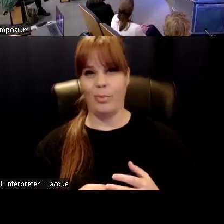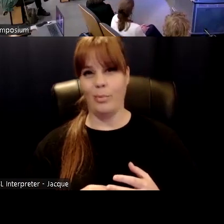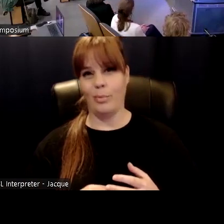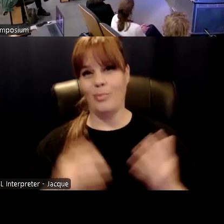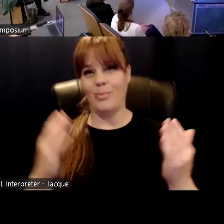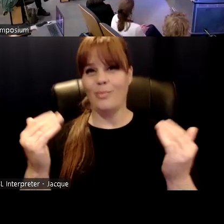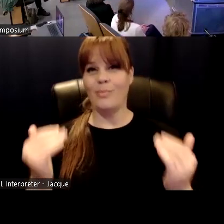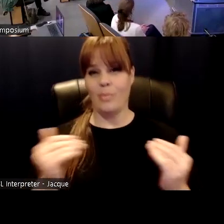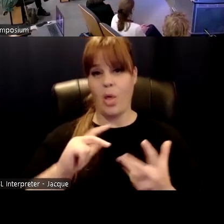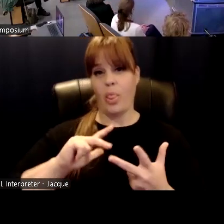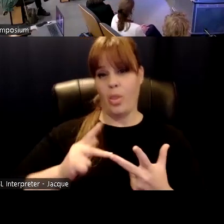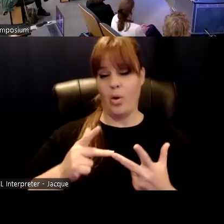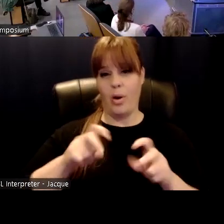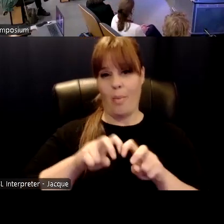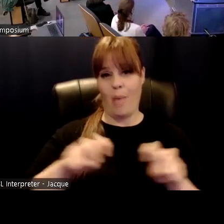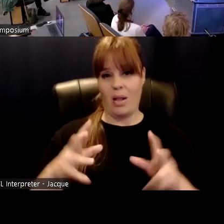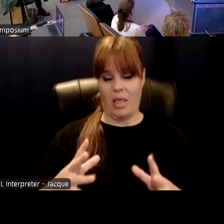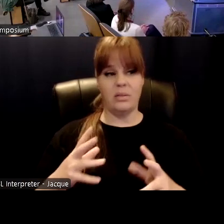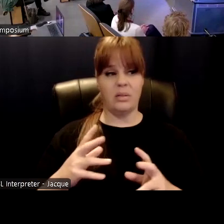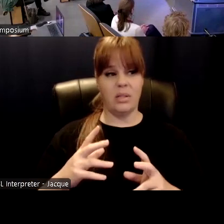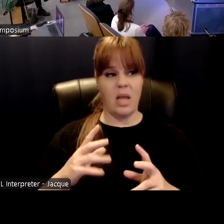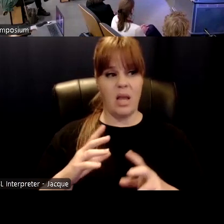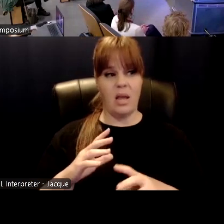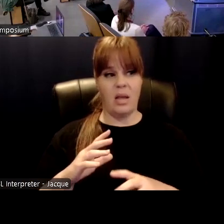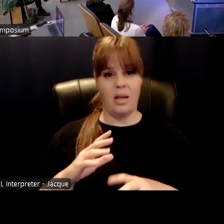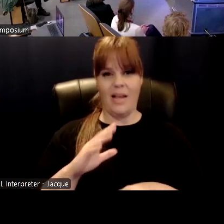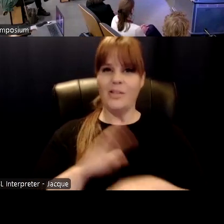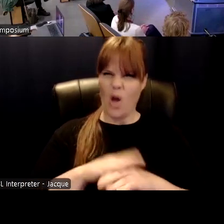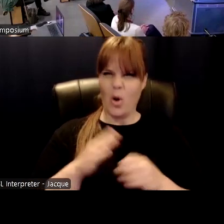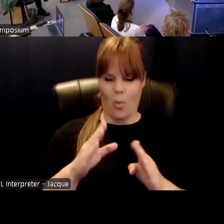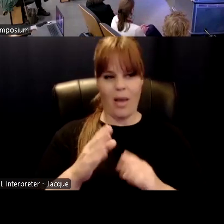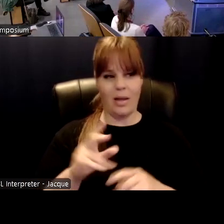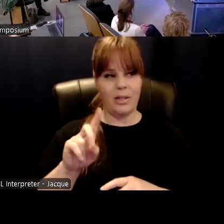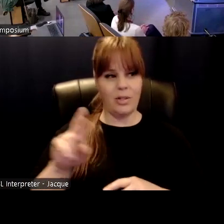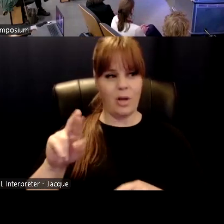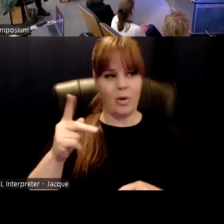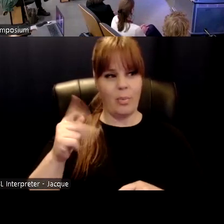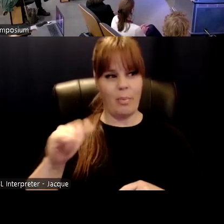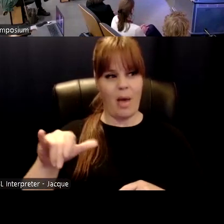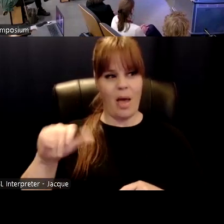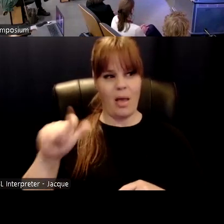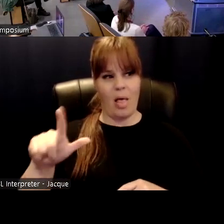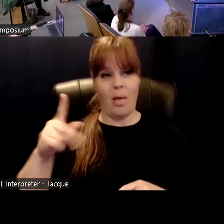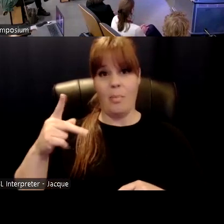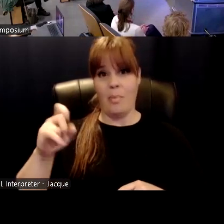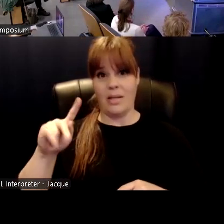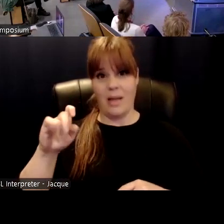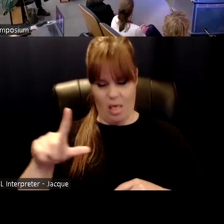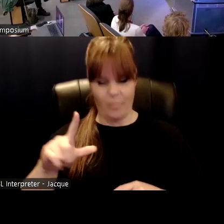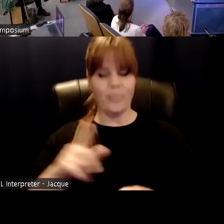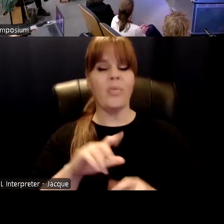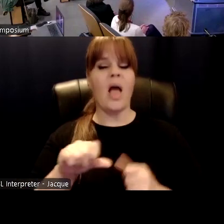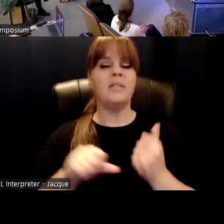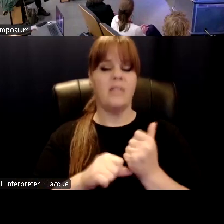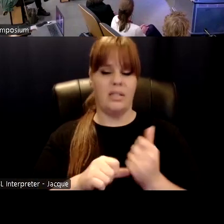Our third panelist is on her way. It's Dr. Payal Patel. She is Assistant Professor of Neurology at